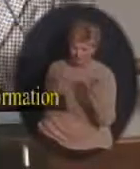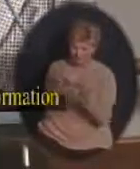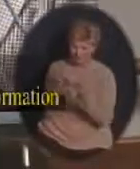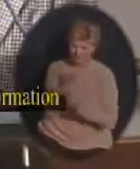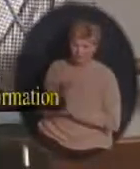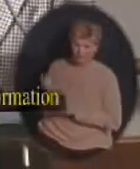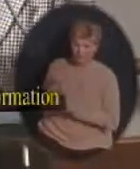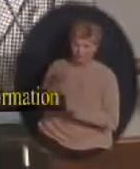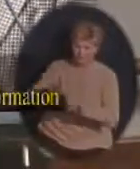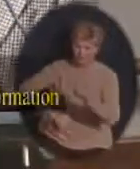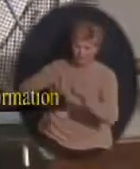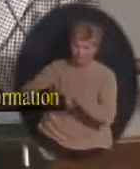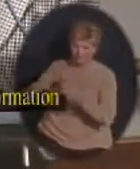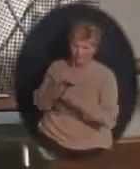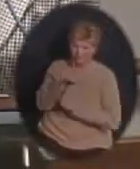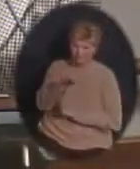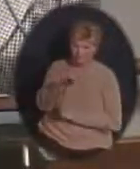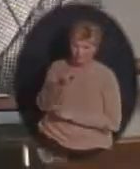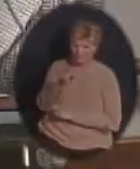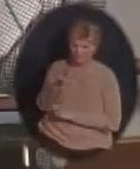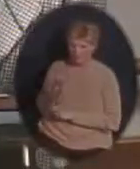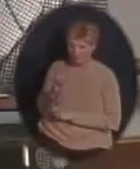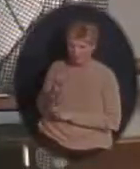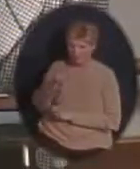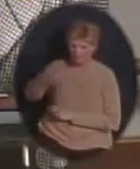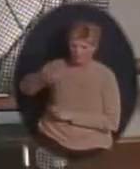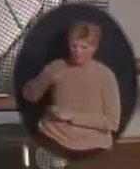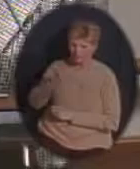sponsor, Diane Pollitt, and Heatherstone principal Ken Roberts.